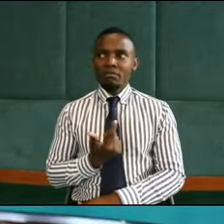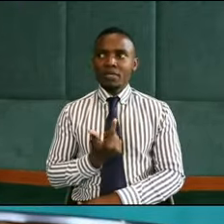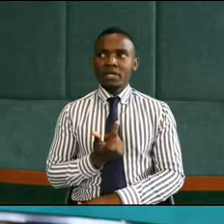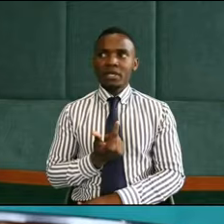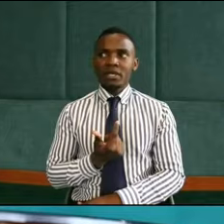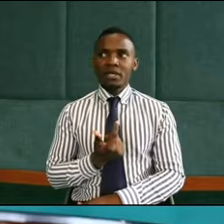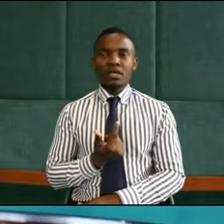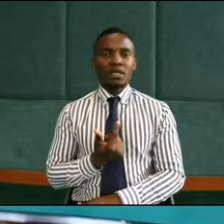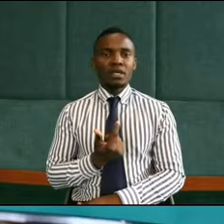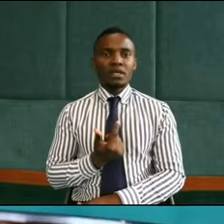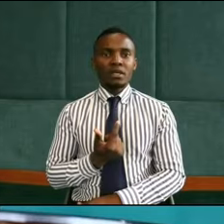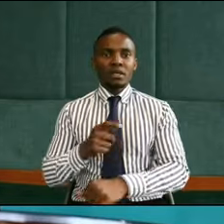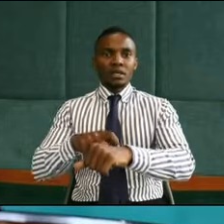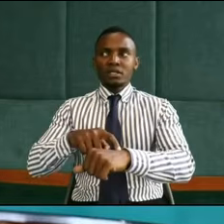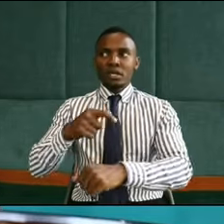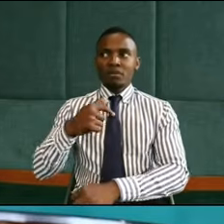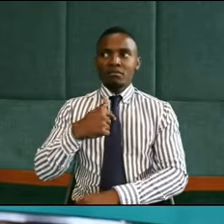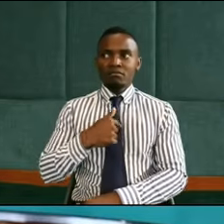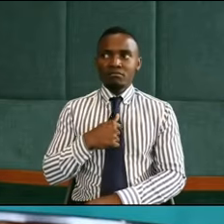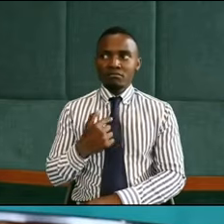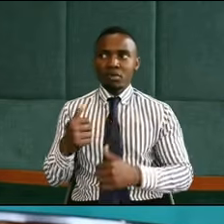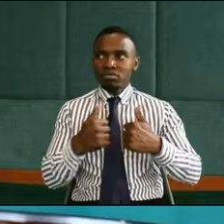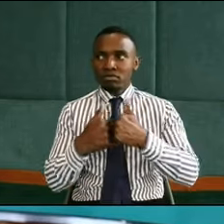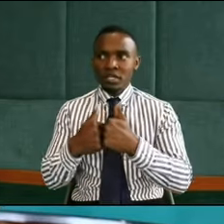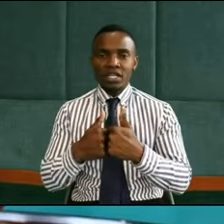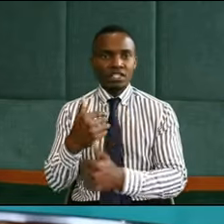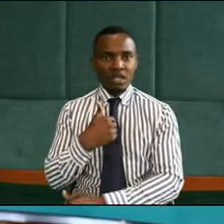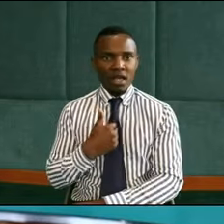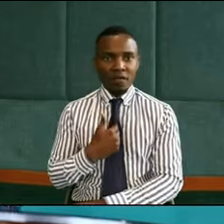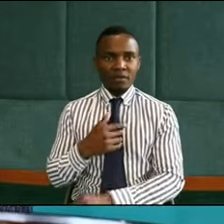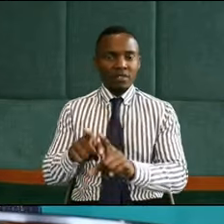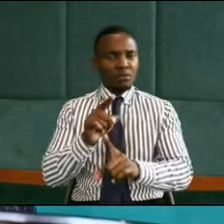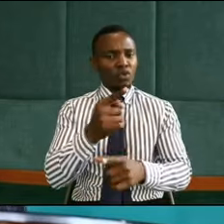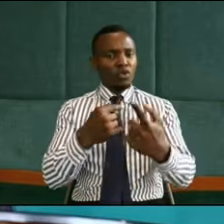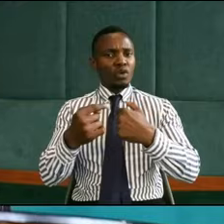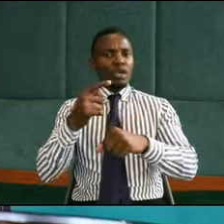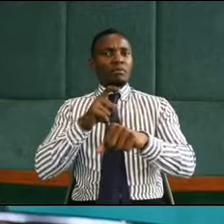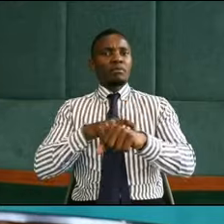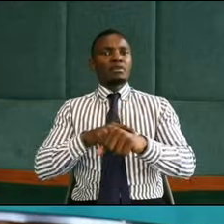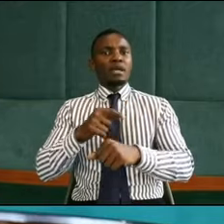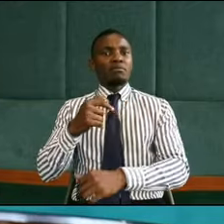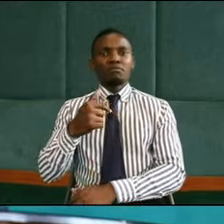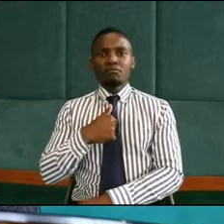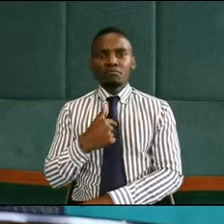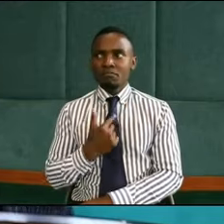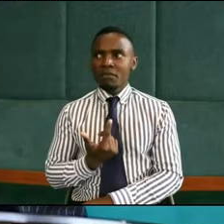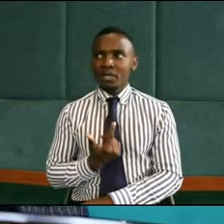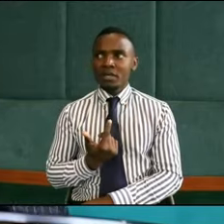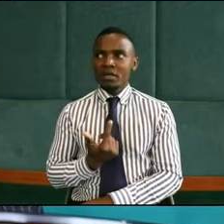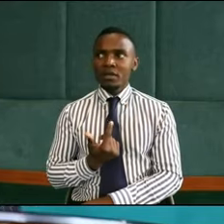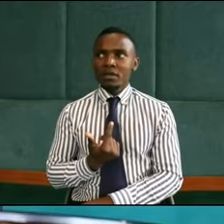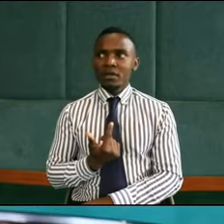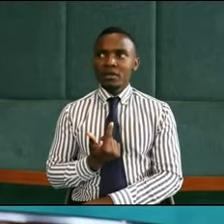when I had been abandoned. You came to me when I was at the crossroad.